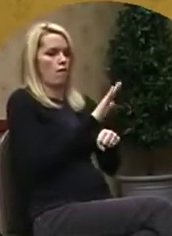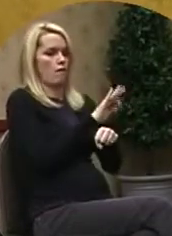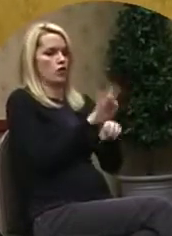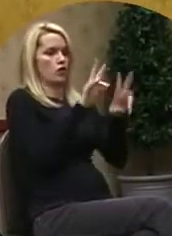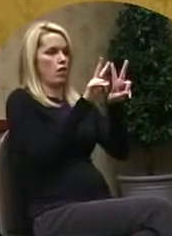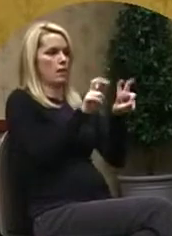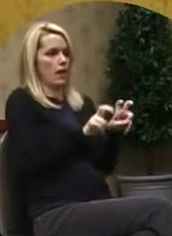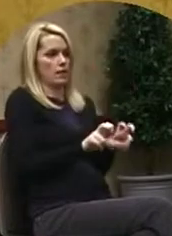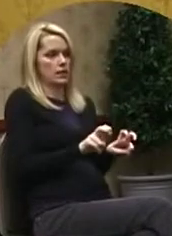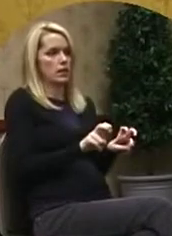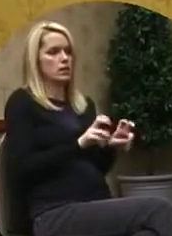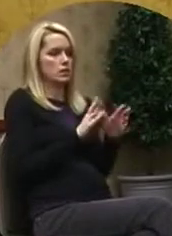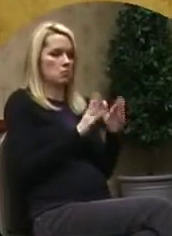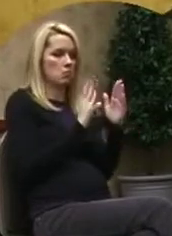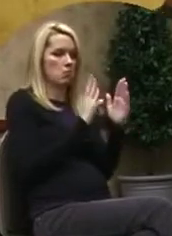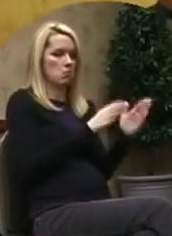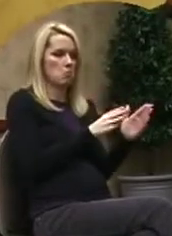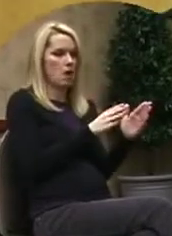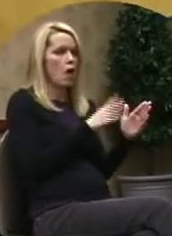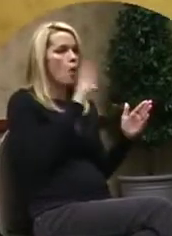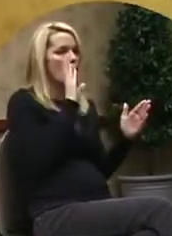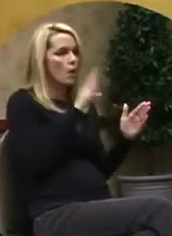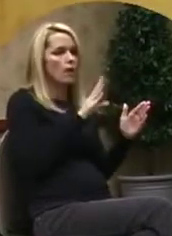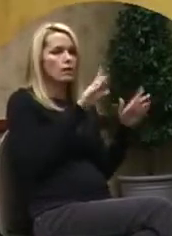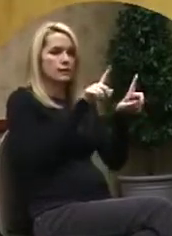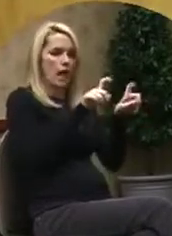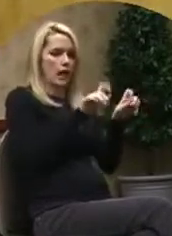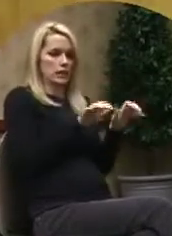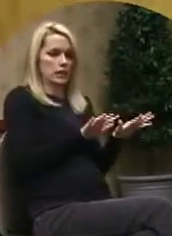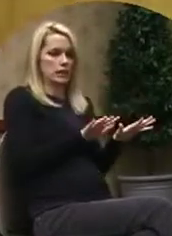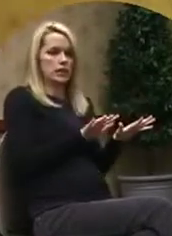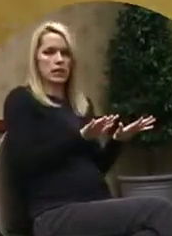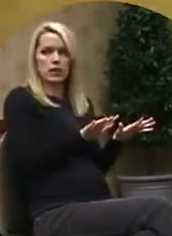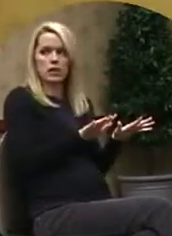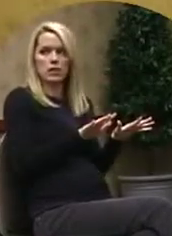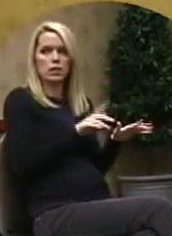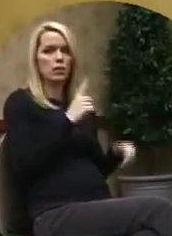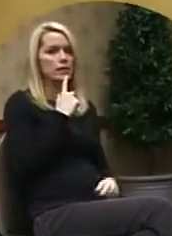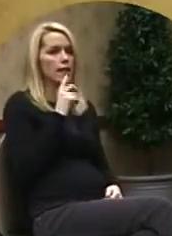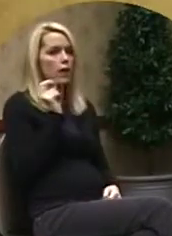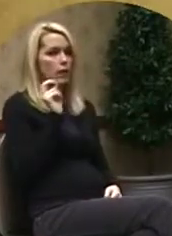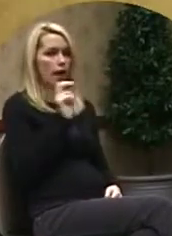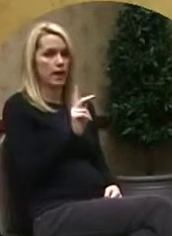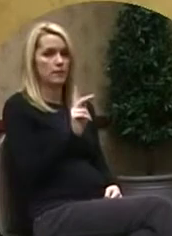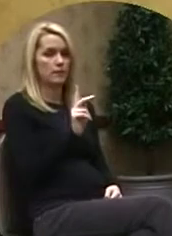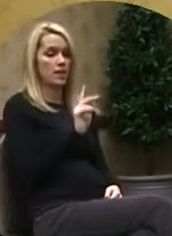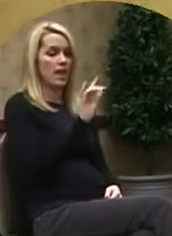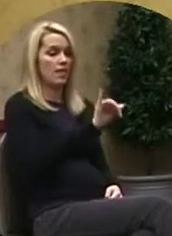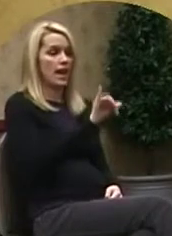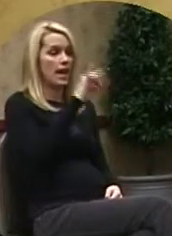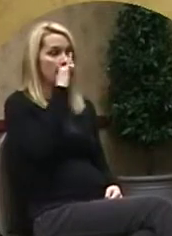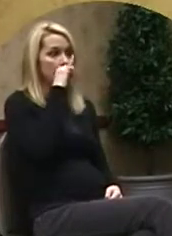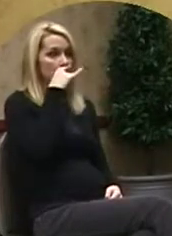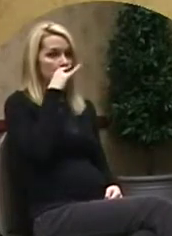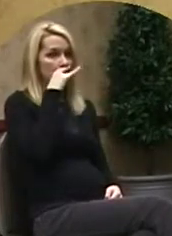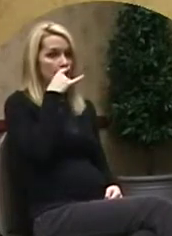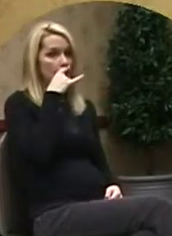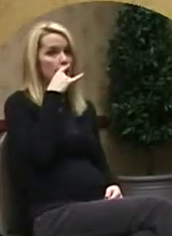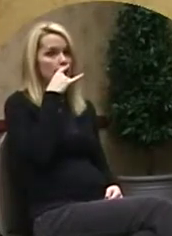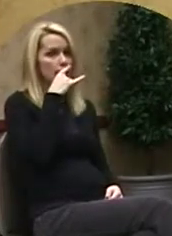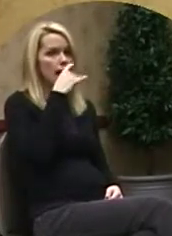analysis, is where we actually do this and then we test it. We actually go in and we say, this is a kid who headbangs. We think that